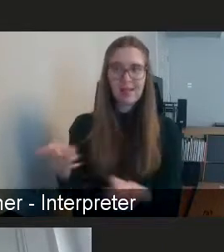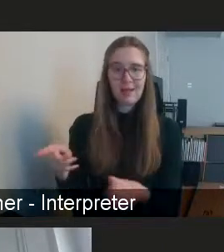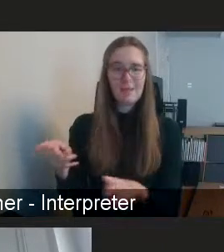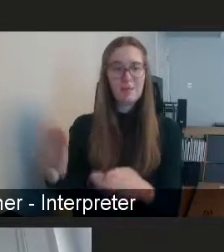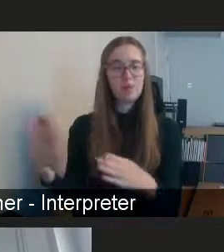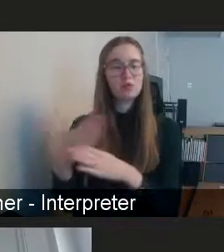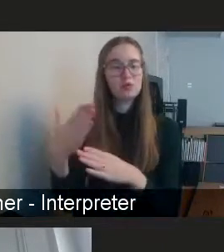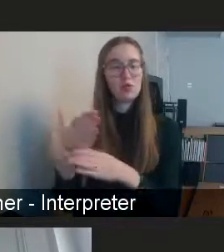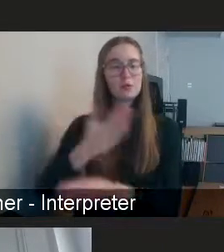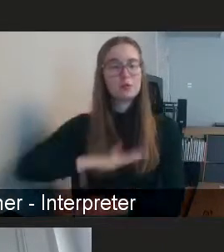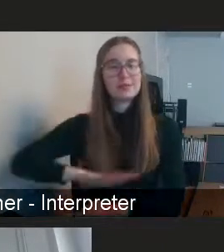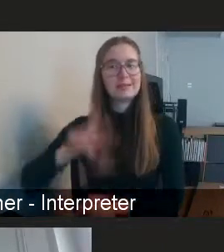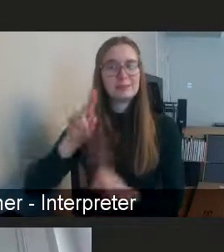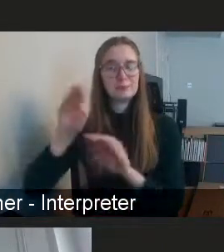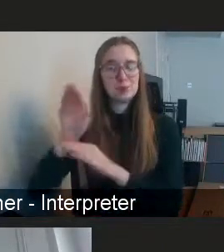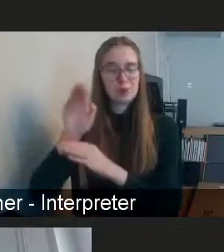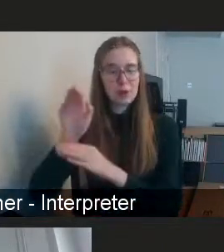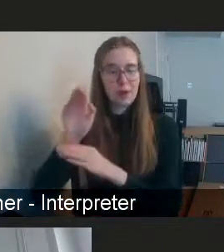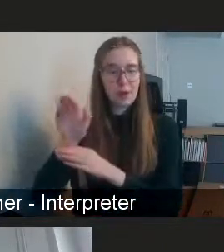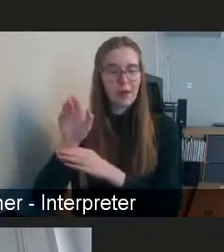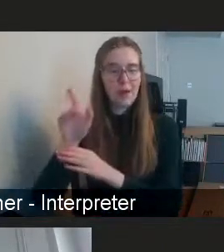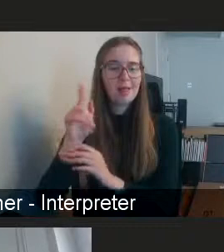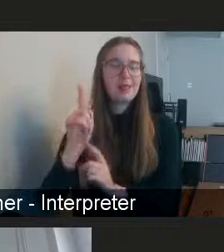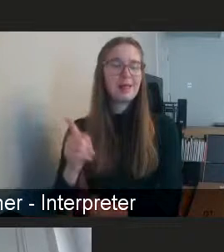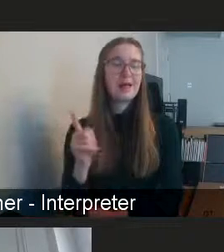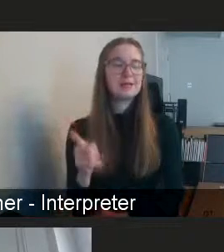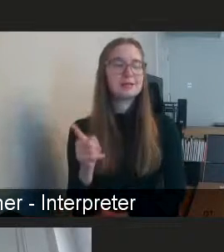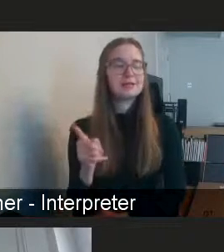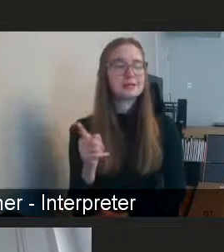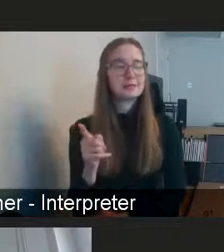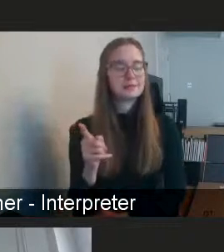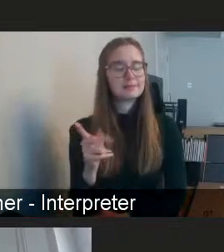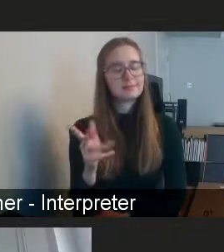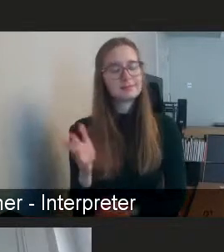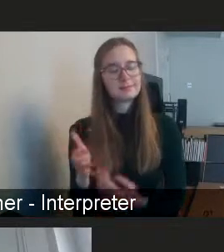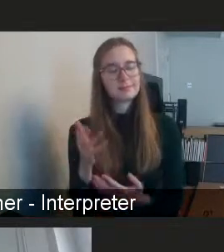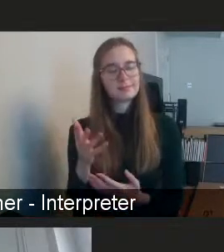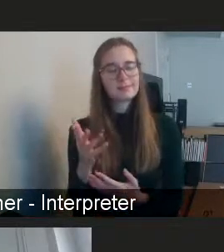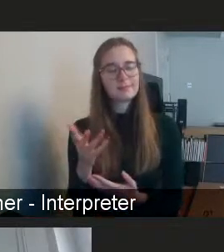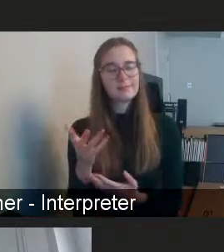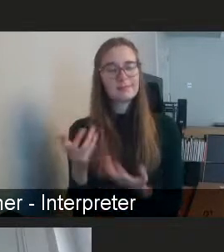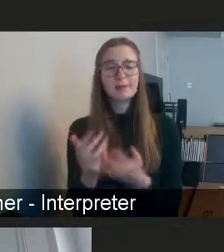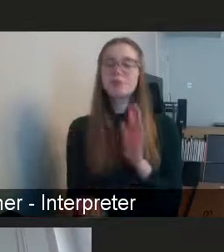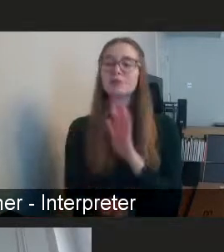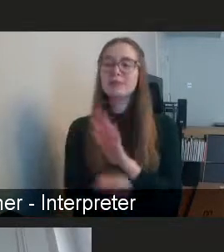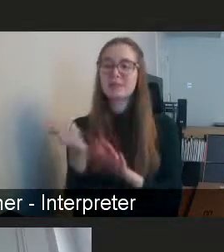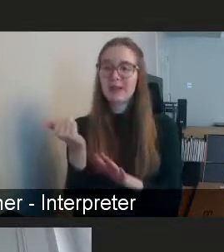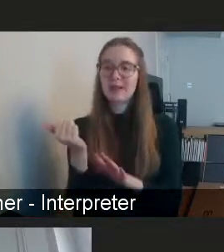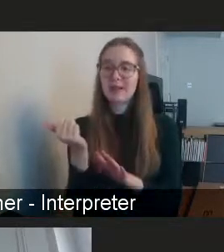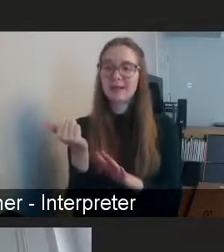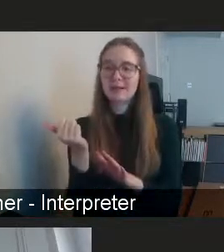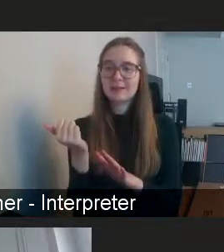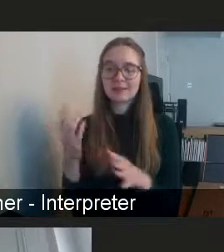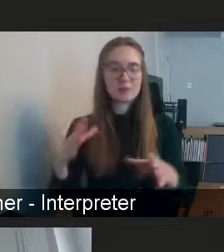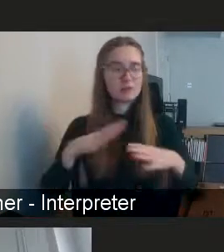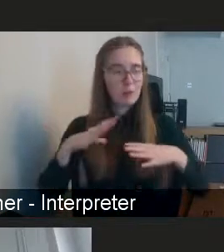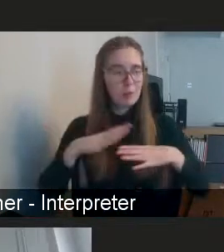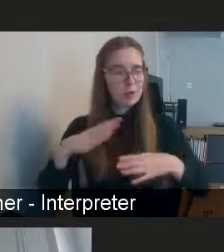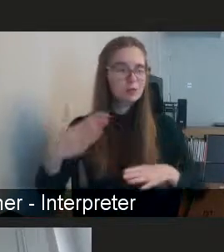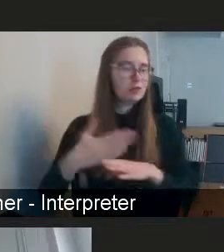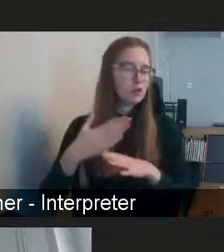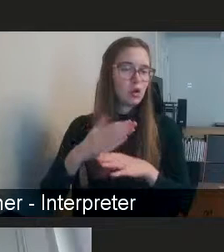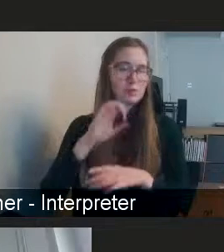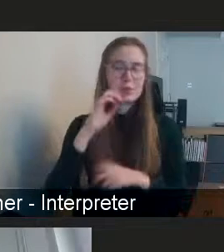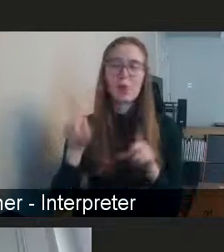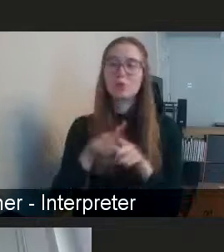are required in future? And that's where the skills agenda will come in, preparation for the jobs and the